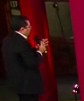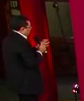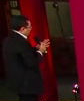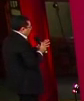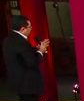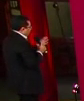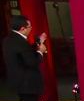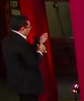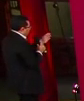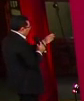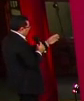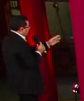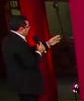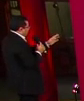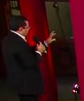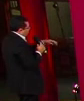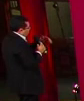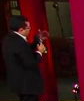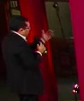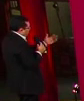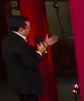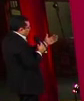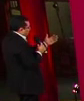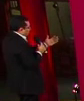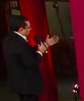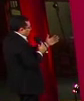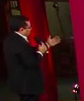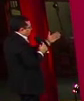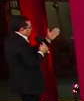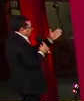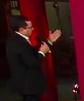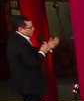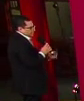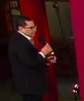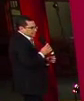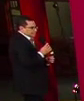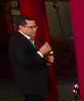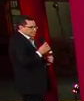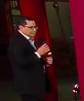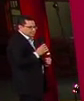been presenting itself during the last week.